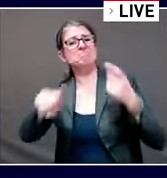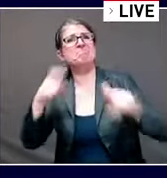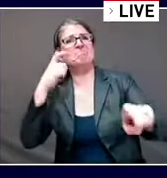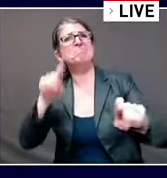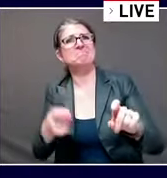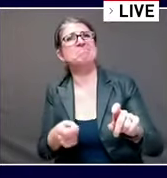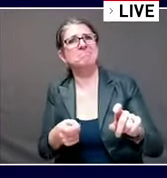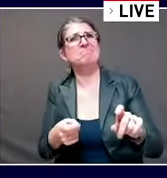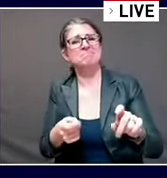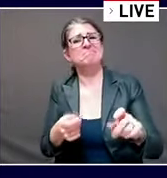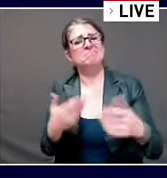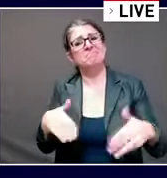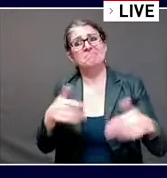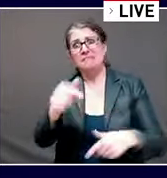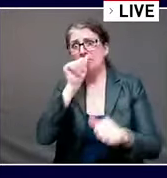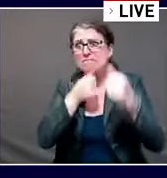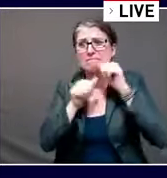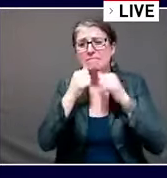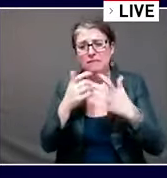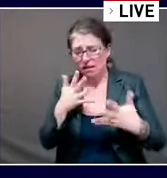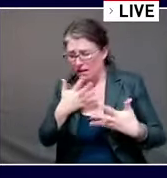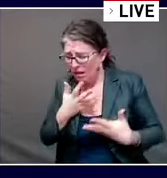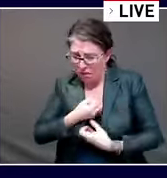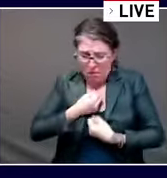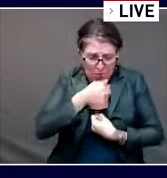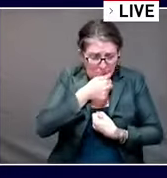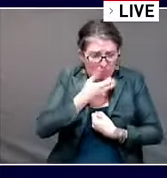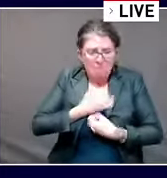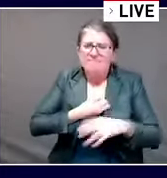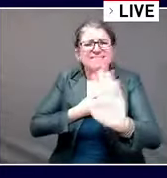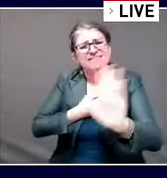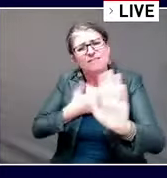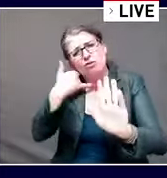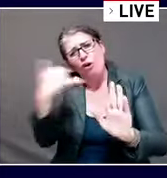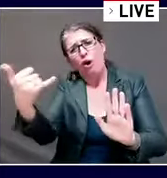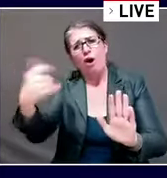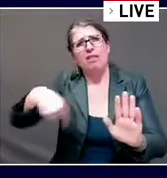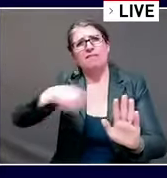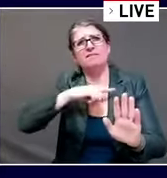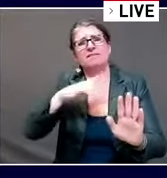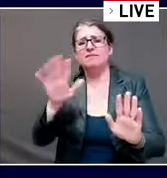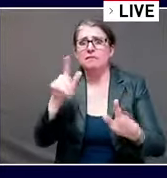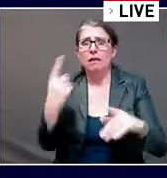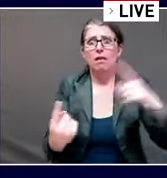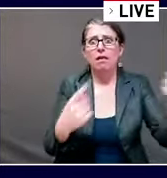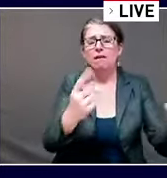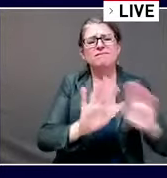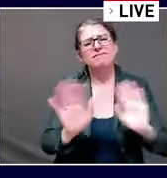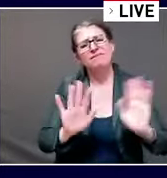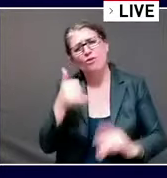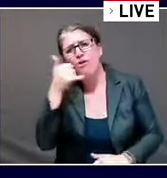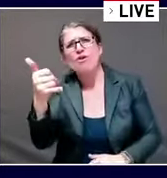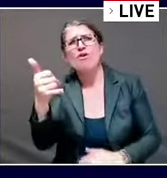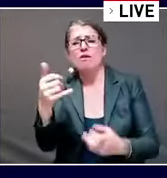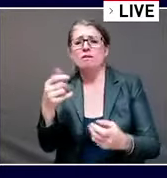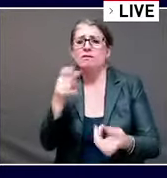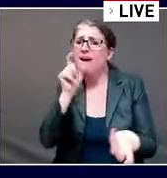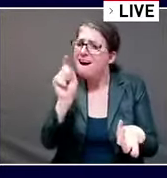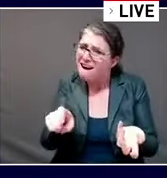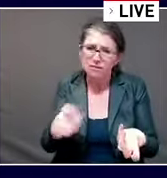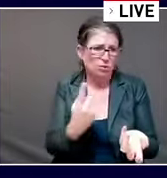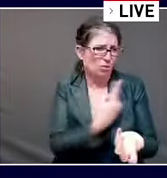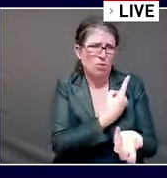and make sure you're connected with folks. If you're by yourself right now, you don't need to be. Now more than ever, it's important to reach out.